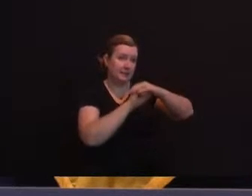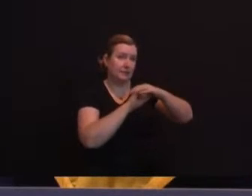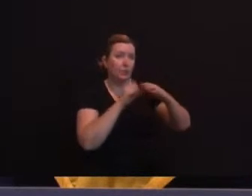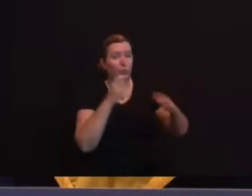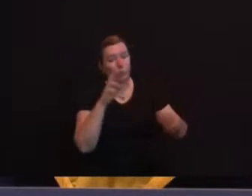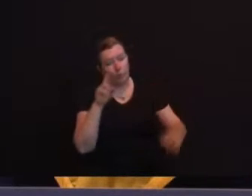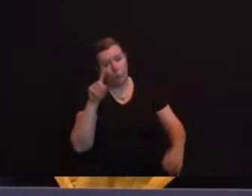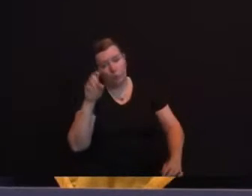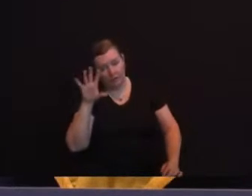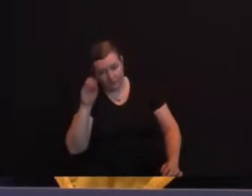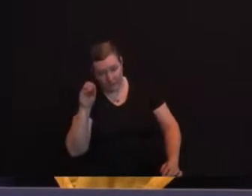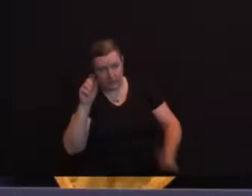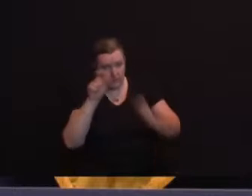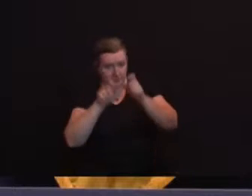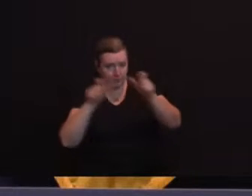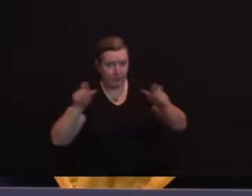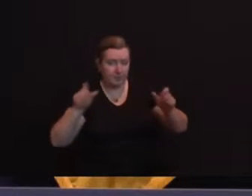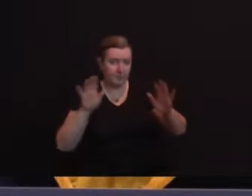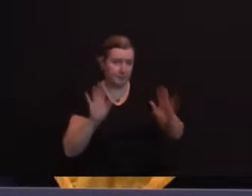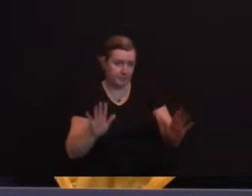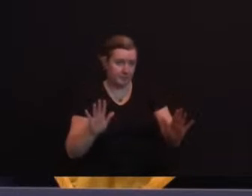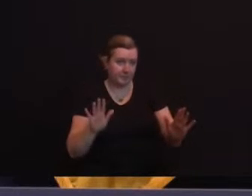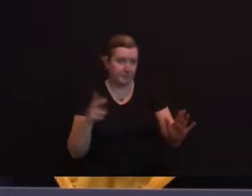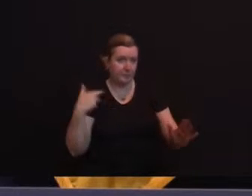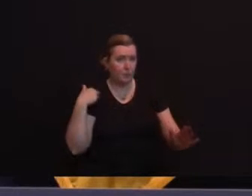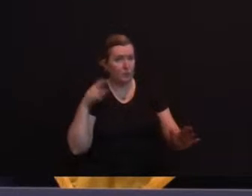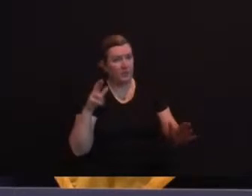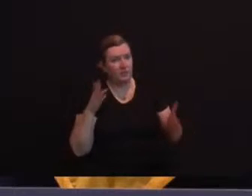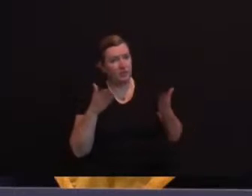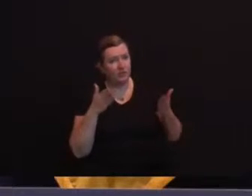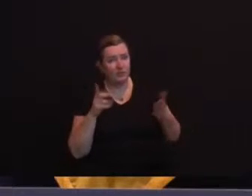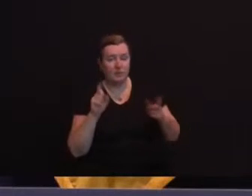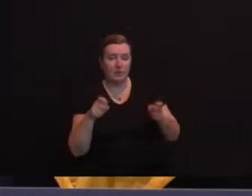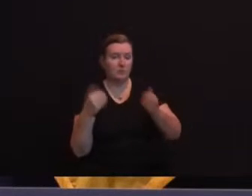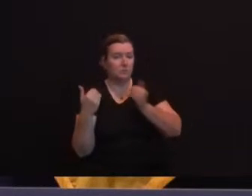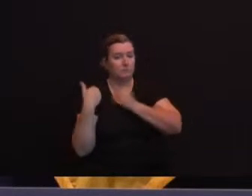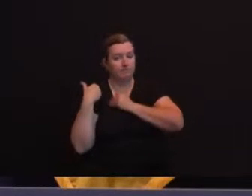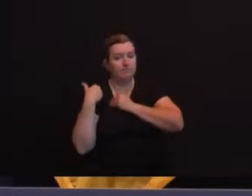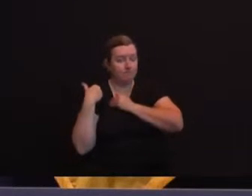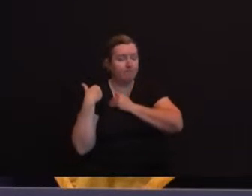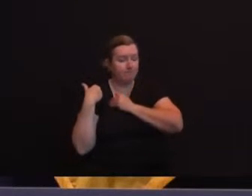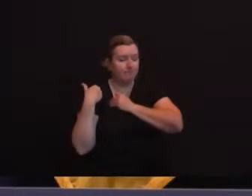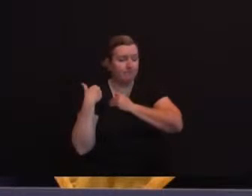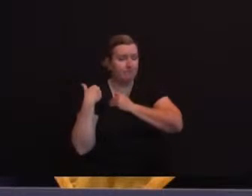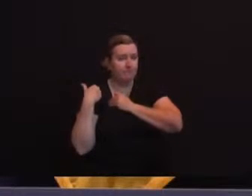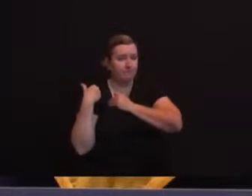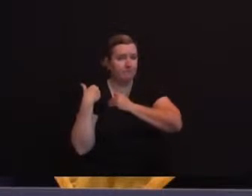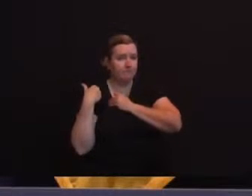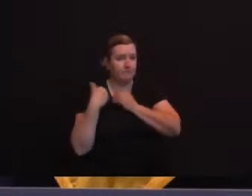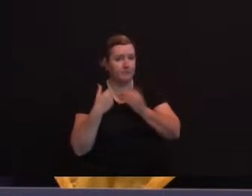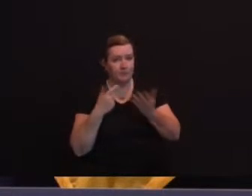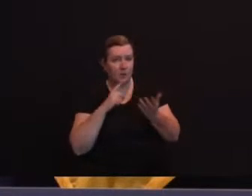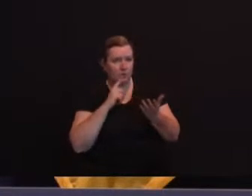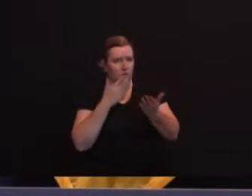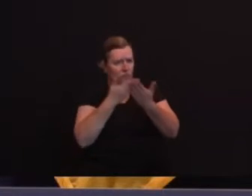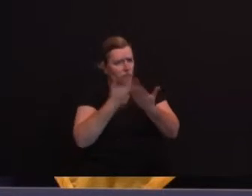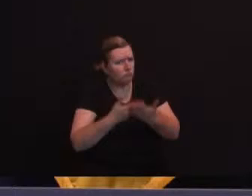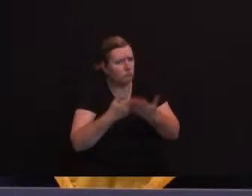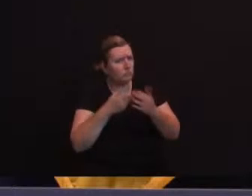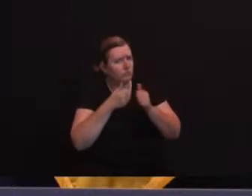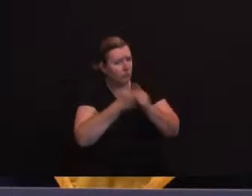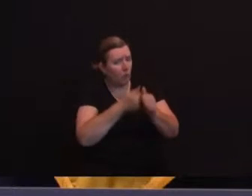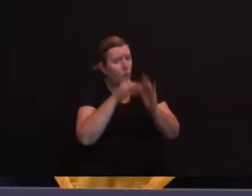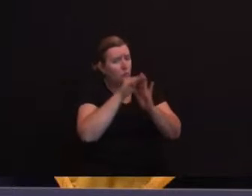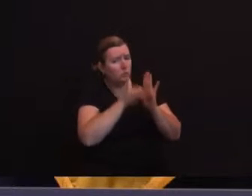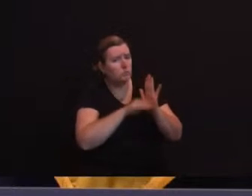But it's religious services responsibly. And the overwhelming amount of evidence that is happening. And we need